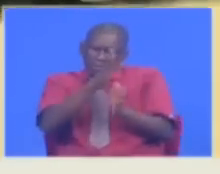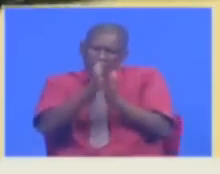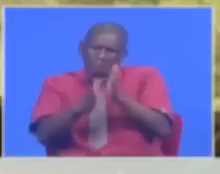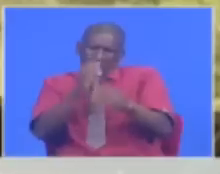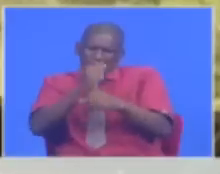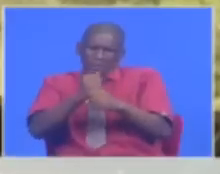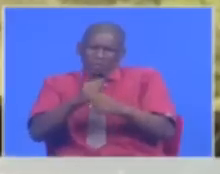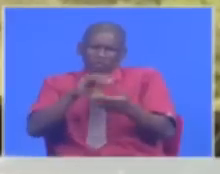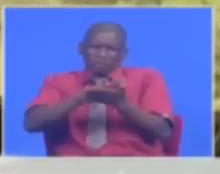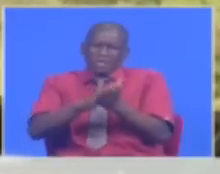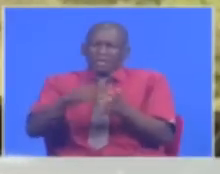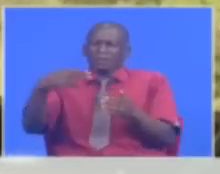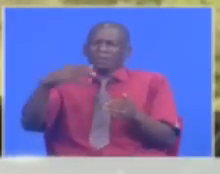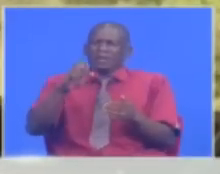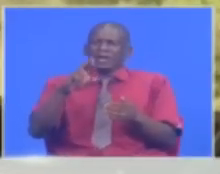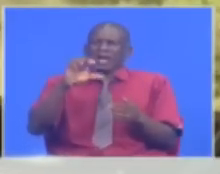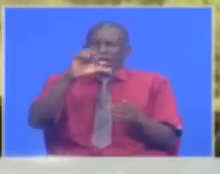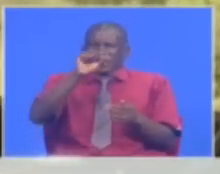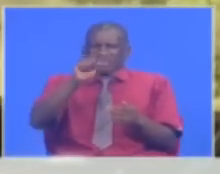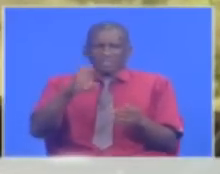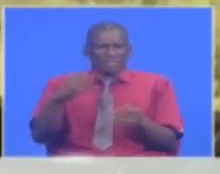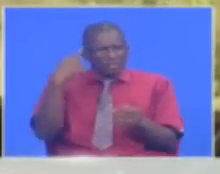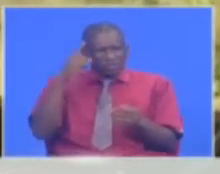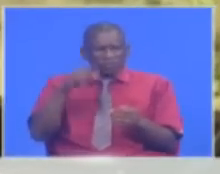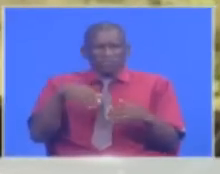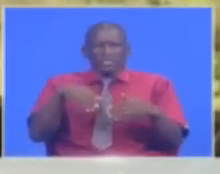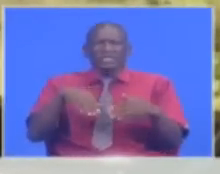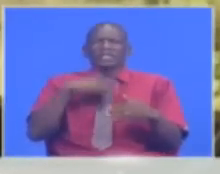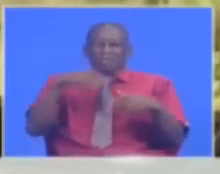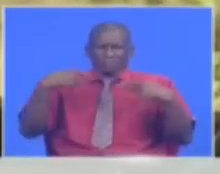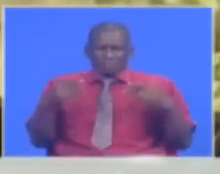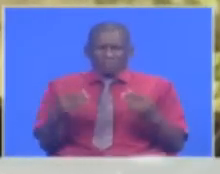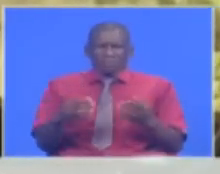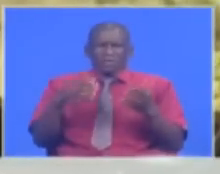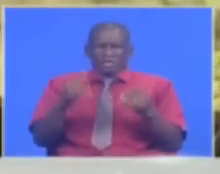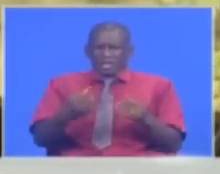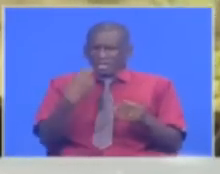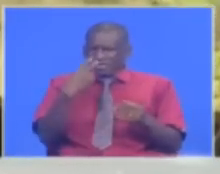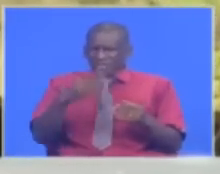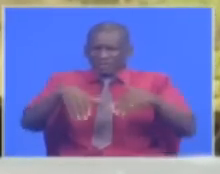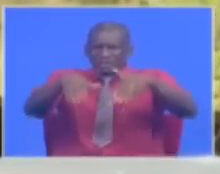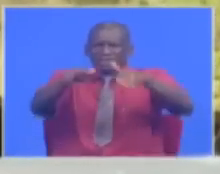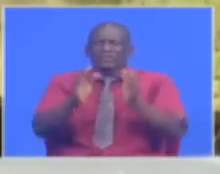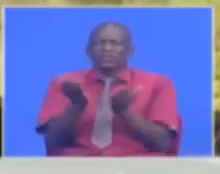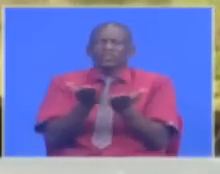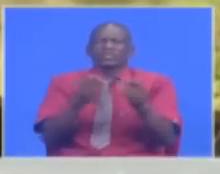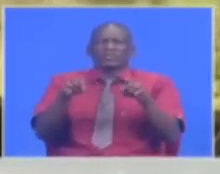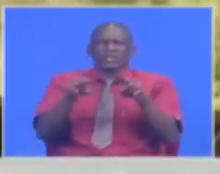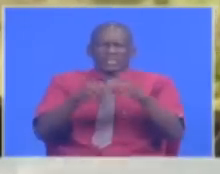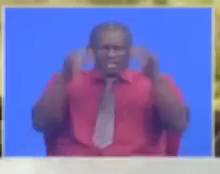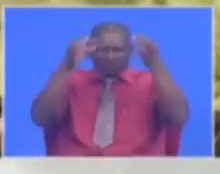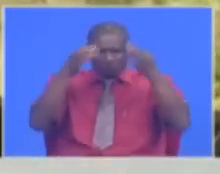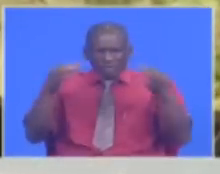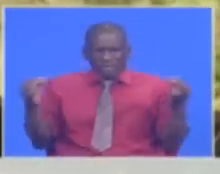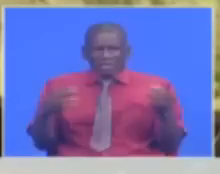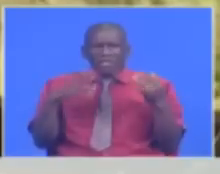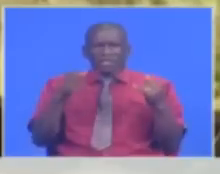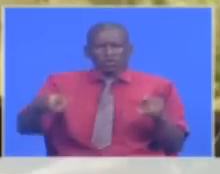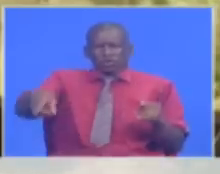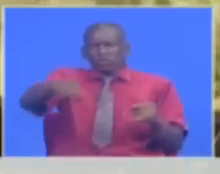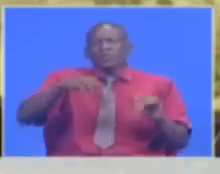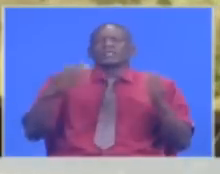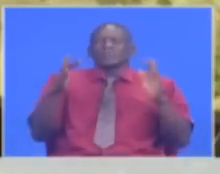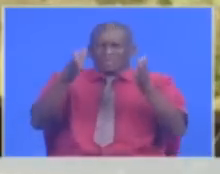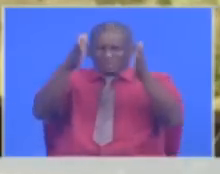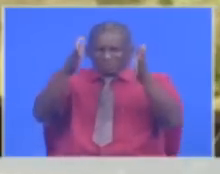hearse. Why all this sophistication? I can say that funeral service is just like wedding. So we are celebrating that this